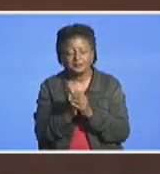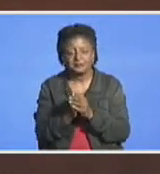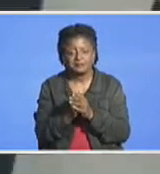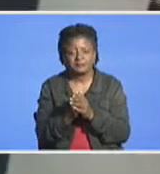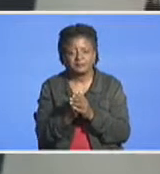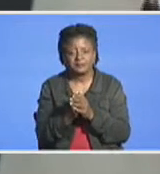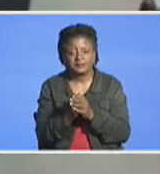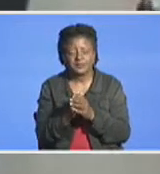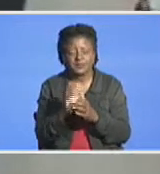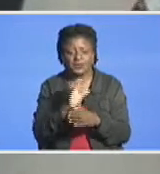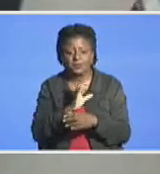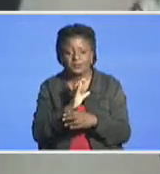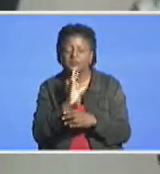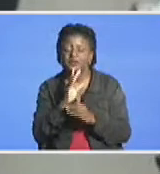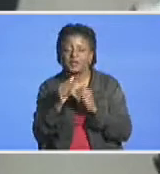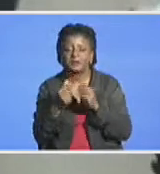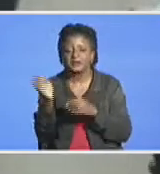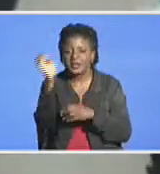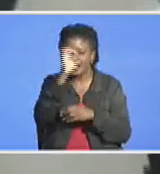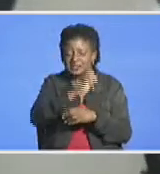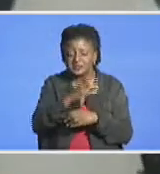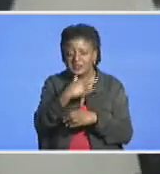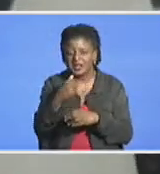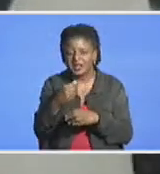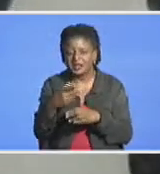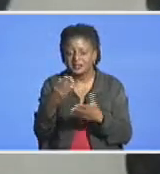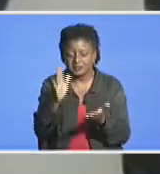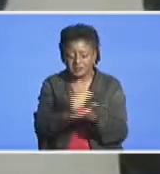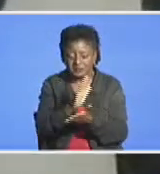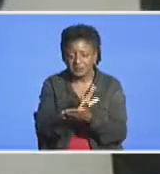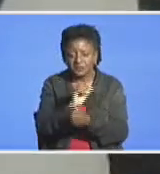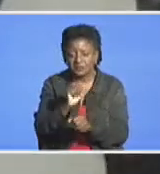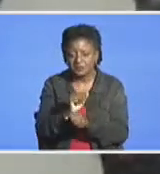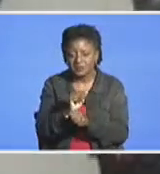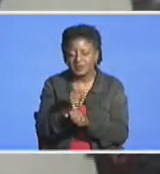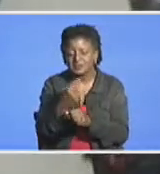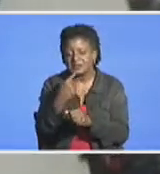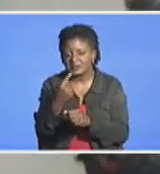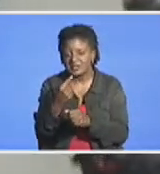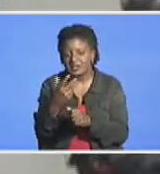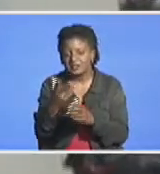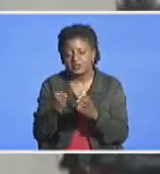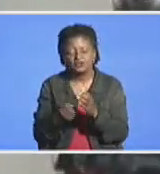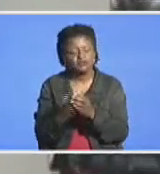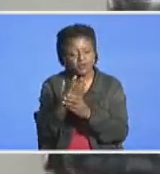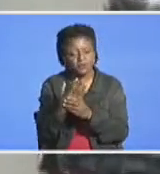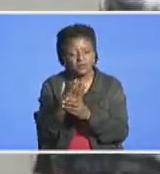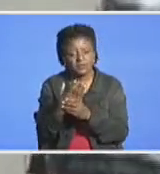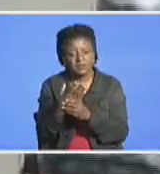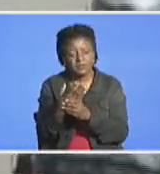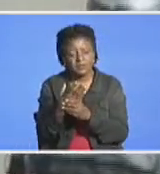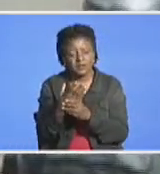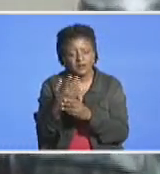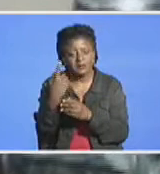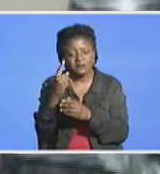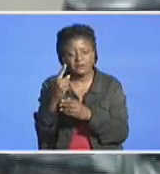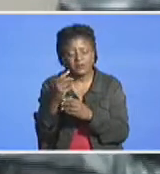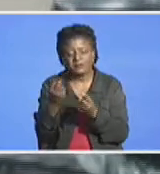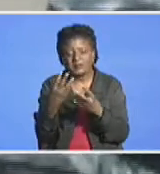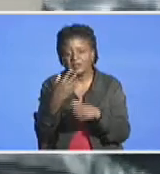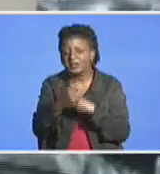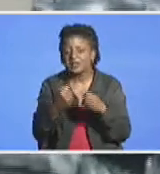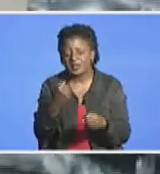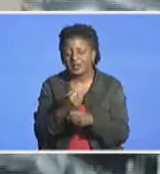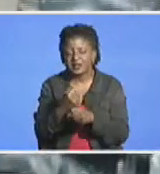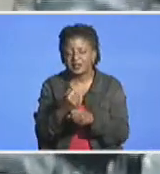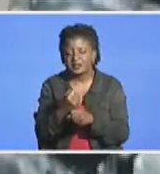estimates and accompanying documents as sheer fancy that will stunt the country's growth for decades unless policies are